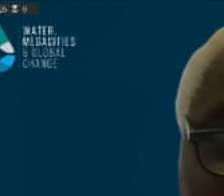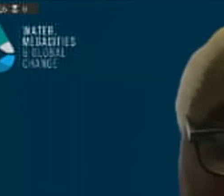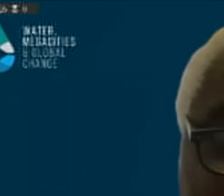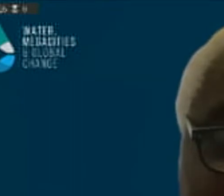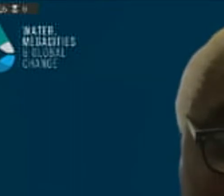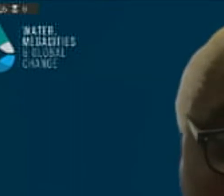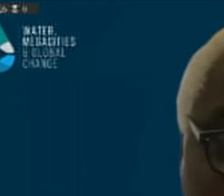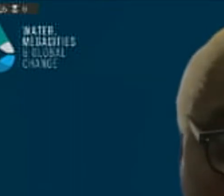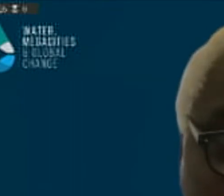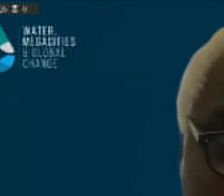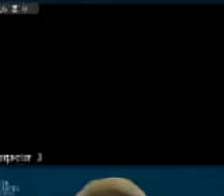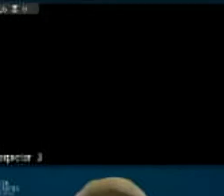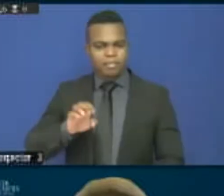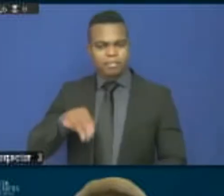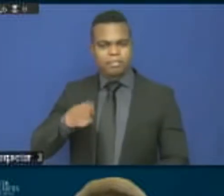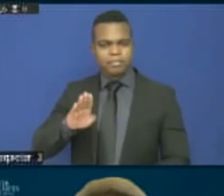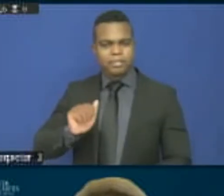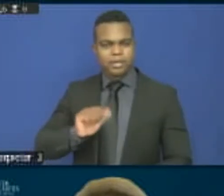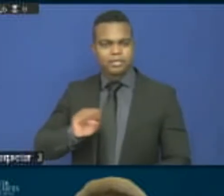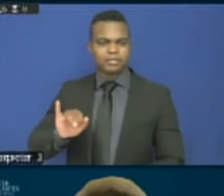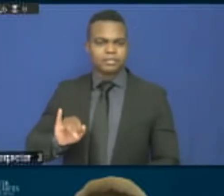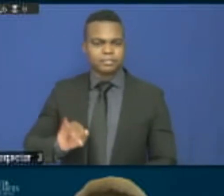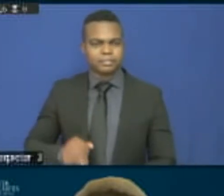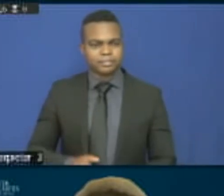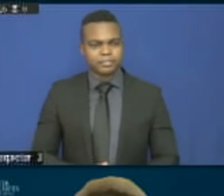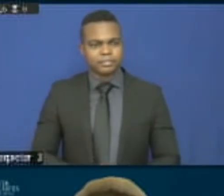What can we do to realize this? You have five minutes.